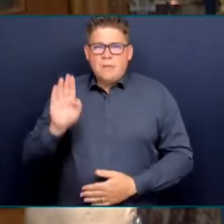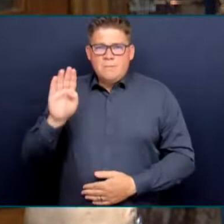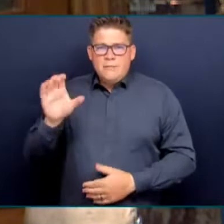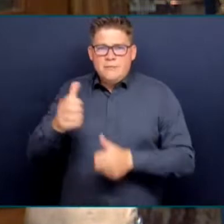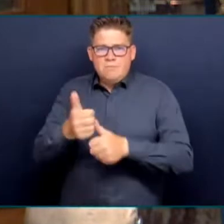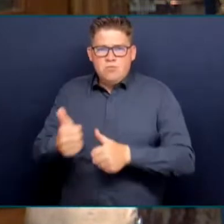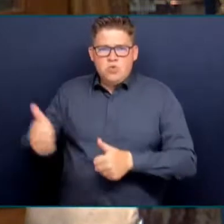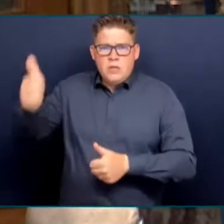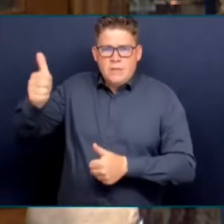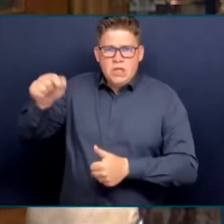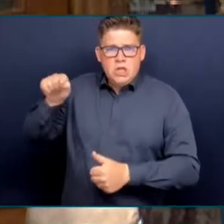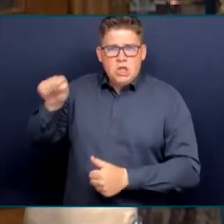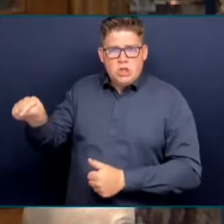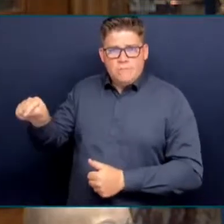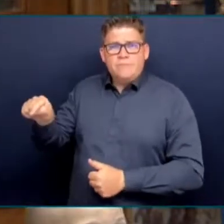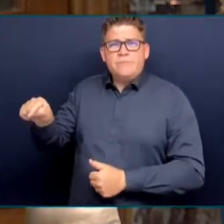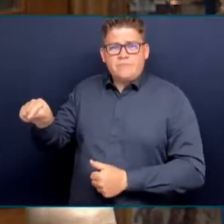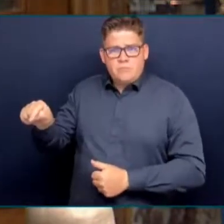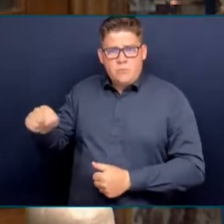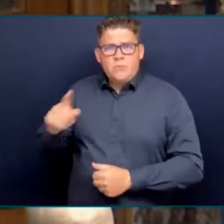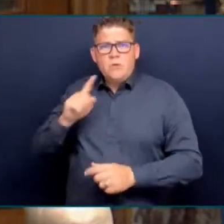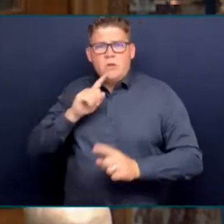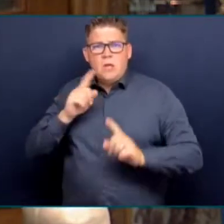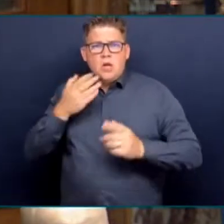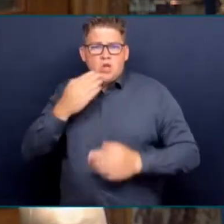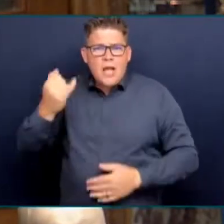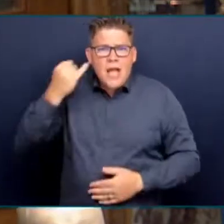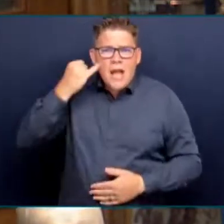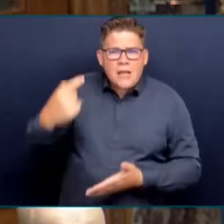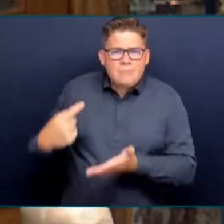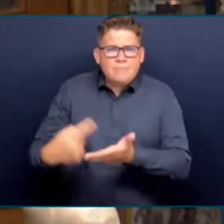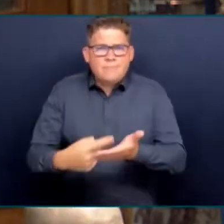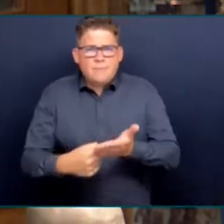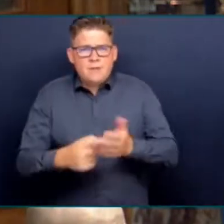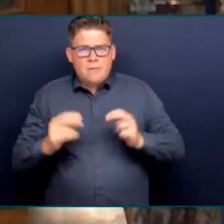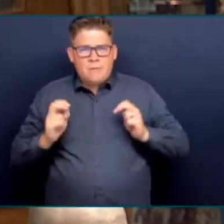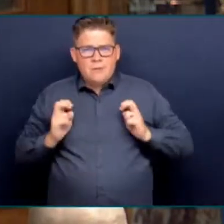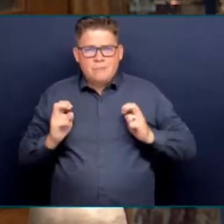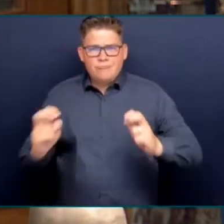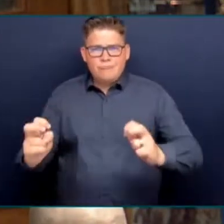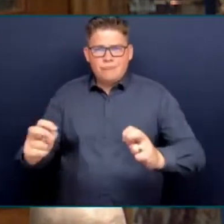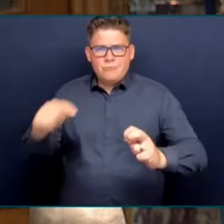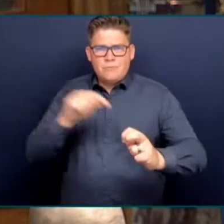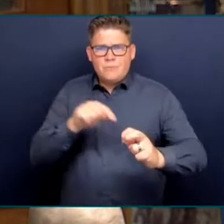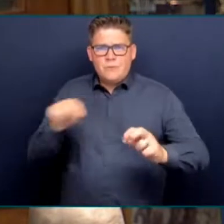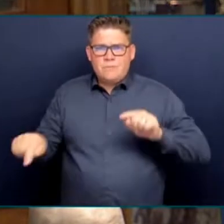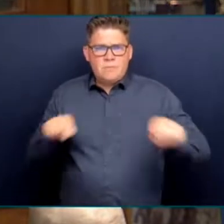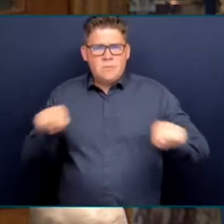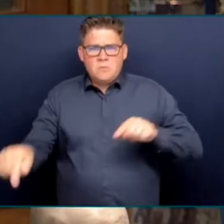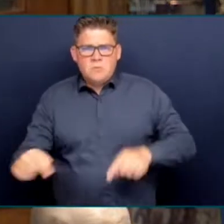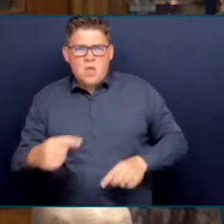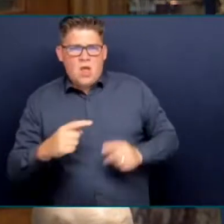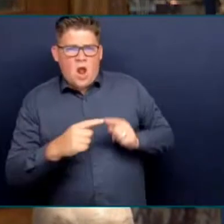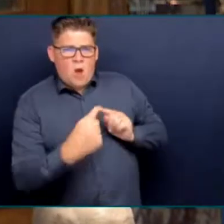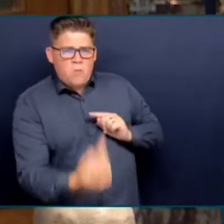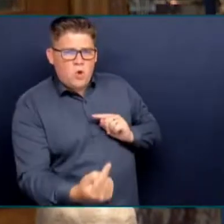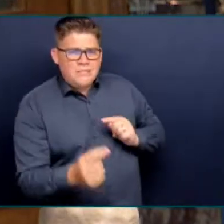UBCM, every party leader in this House gave speeches on the importance of collaboration and working across party